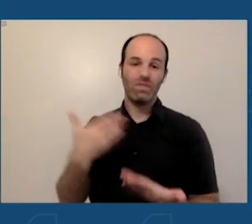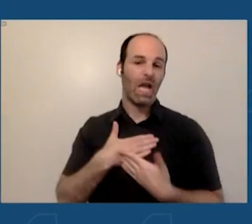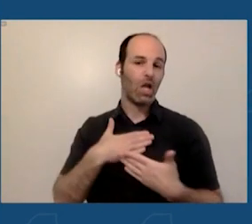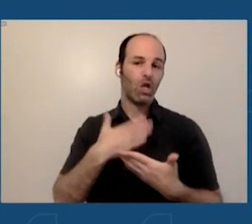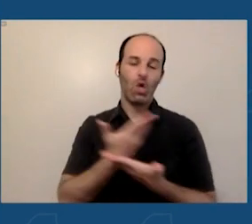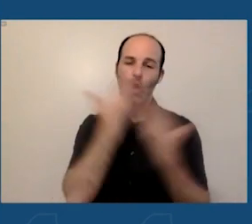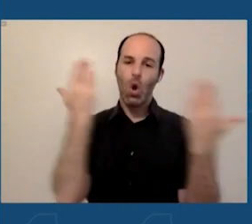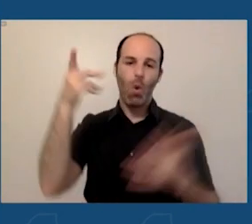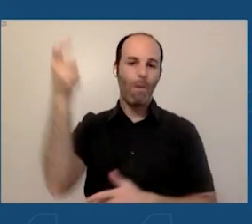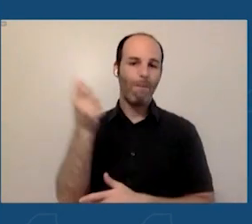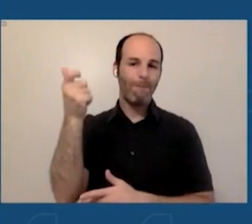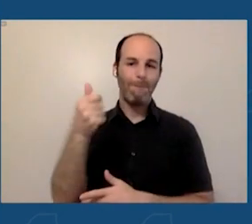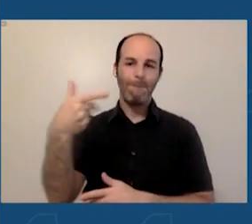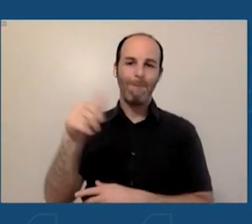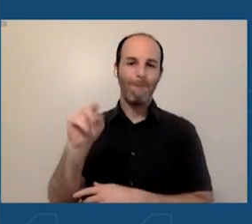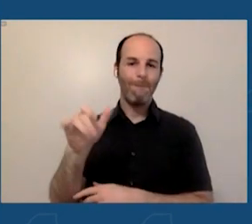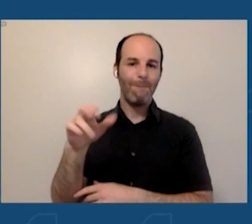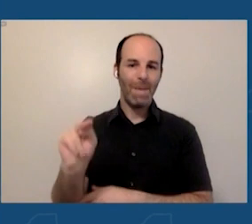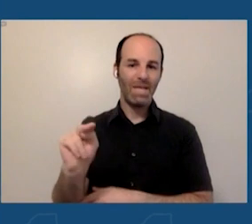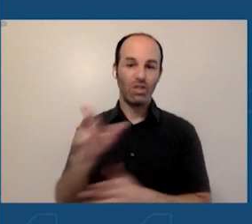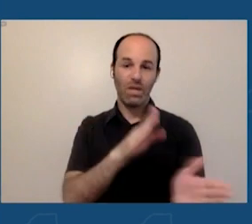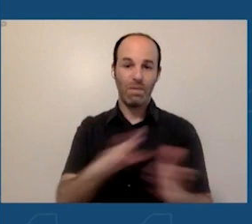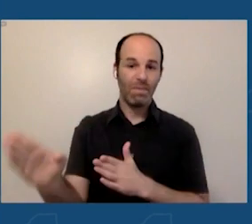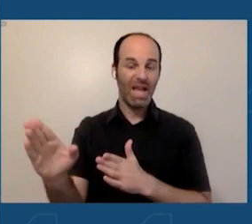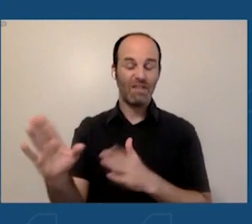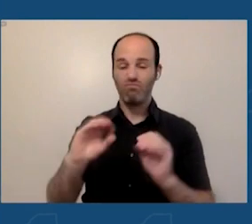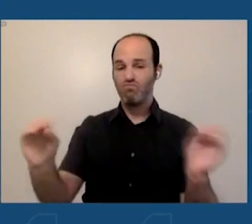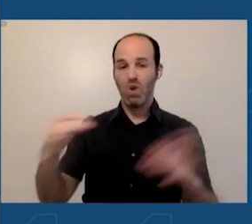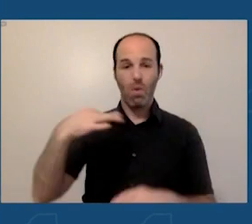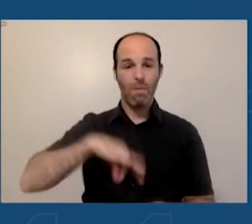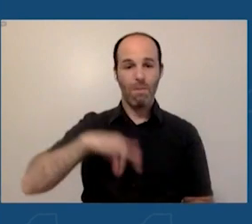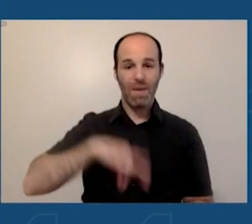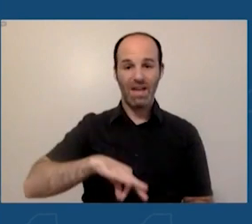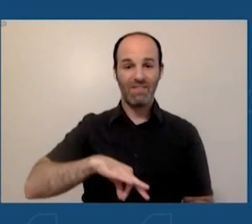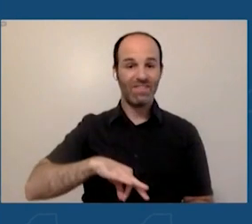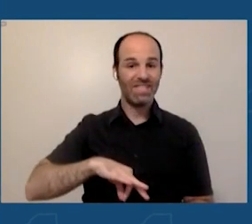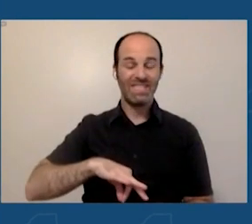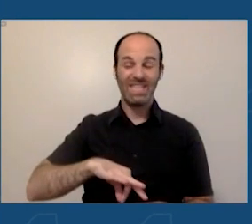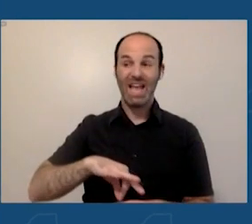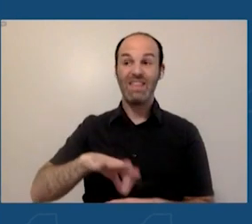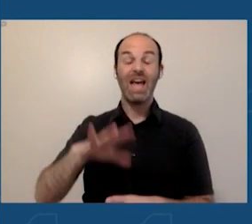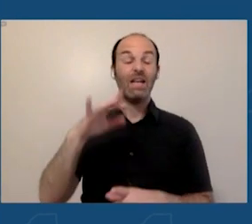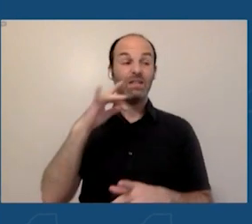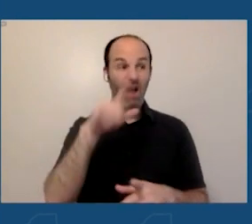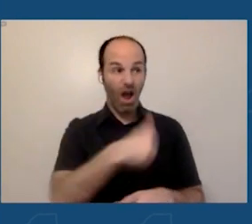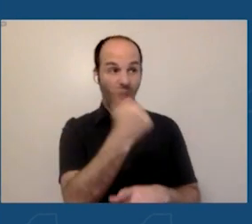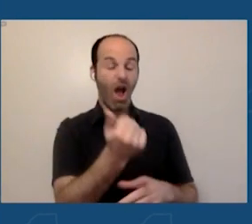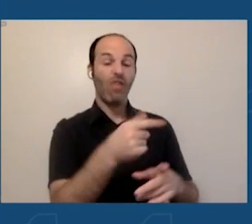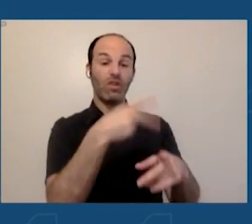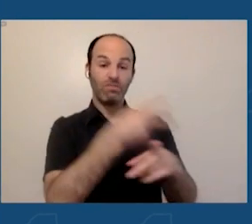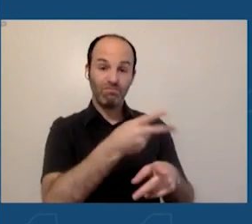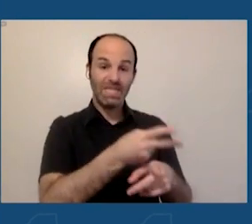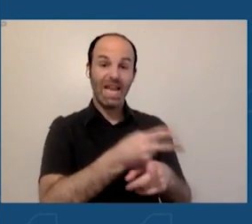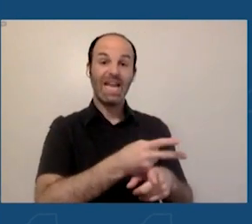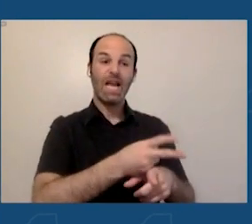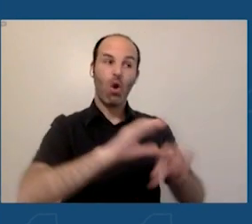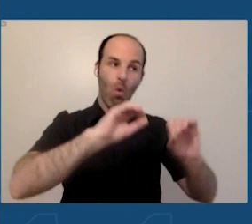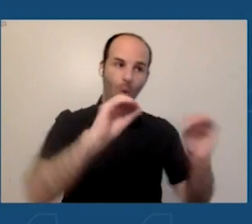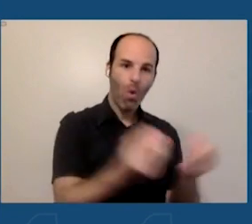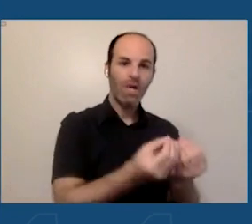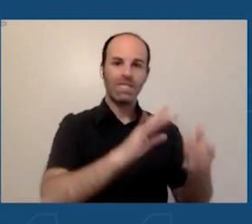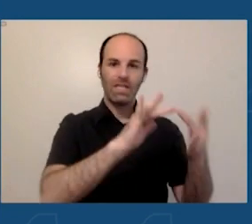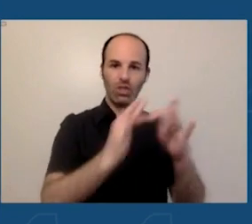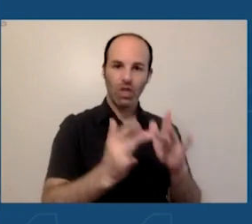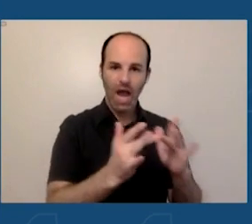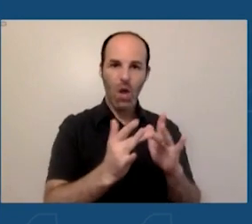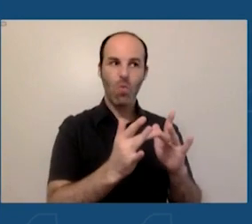benefits that would otherwise go to a daycare provider that's organized and is part of a network and part of a